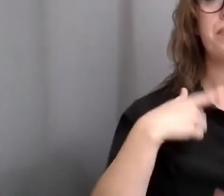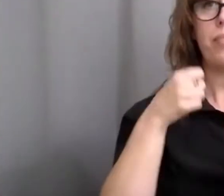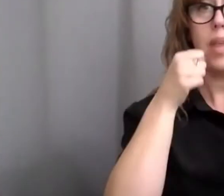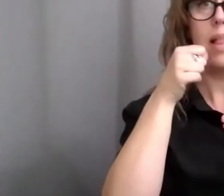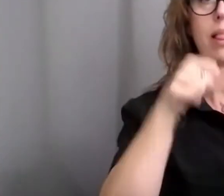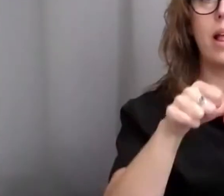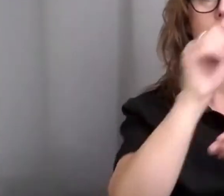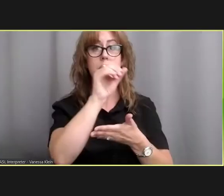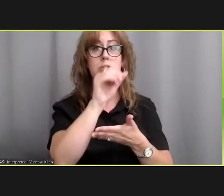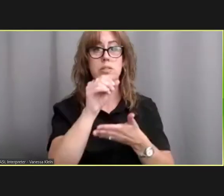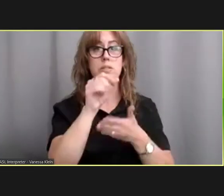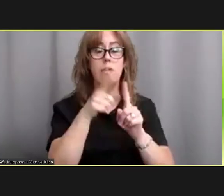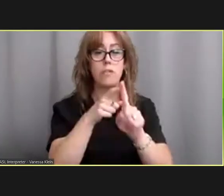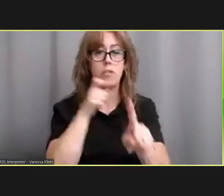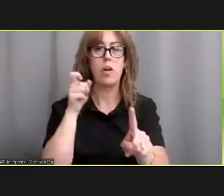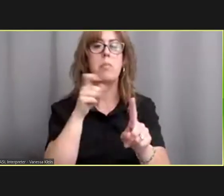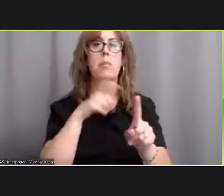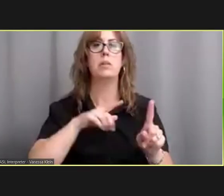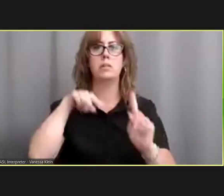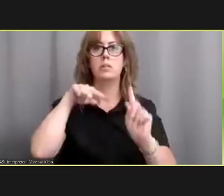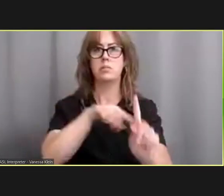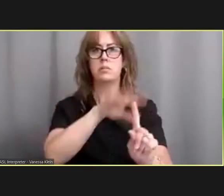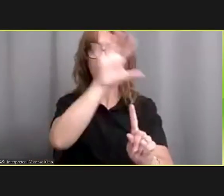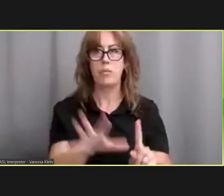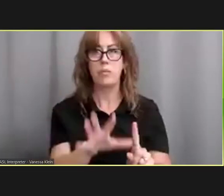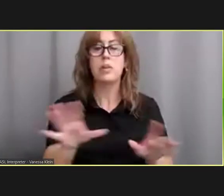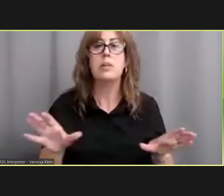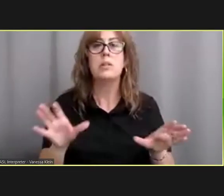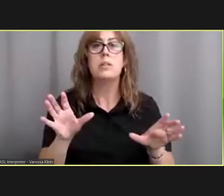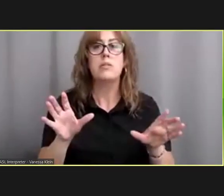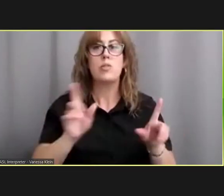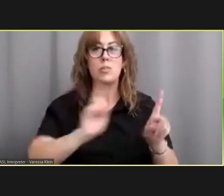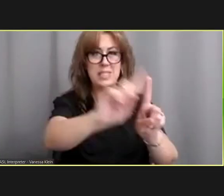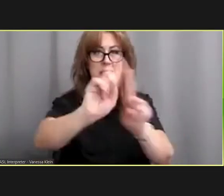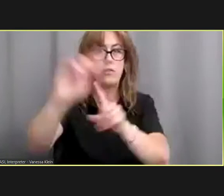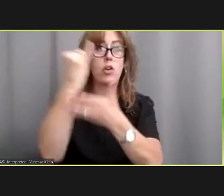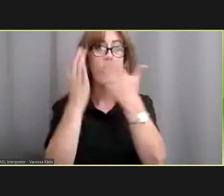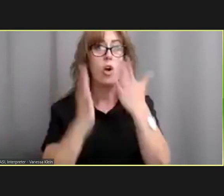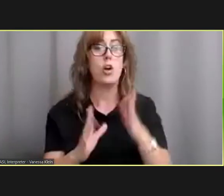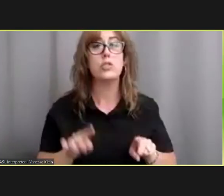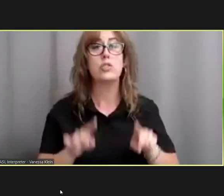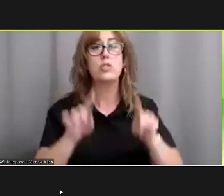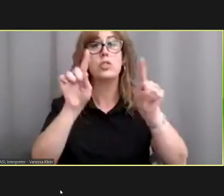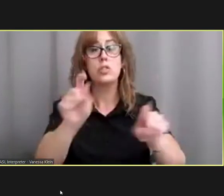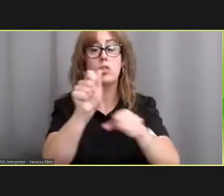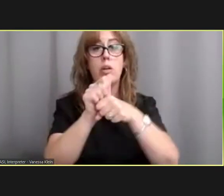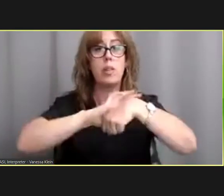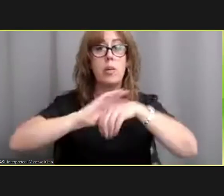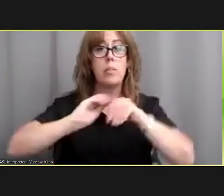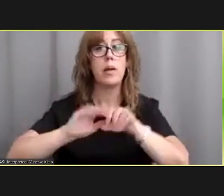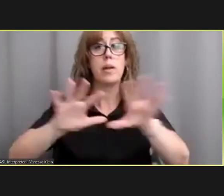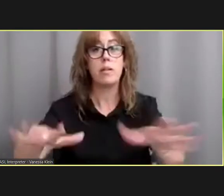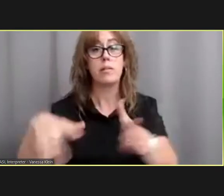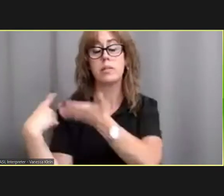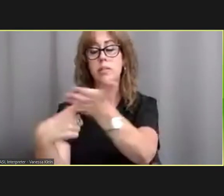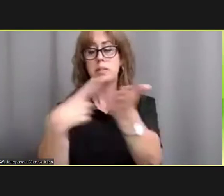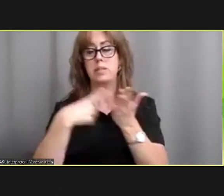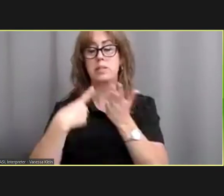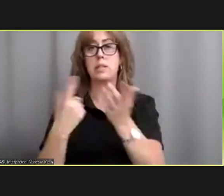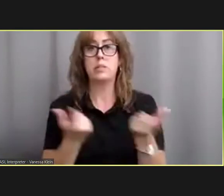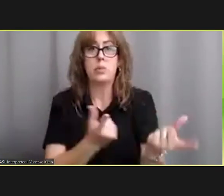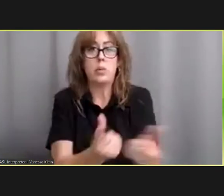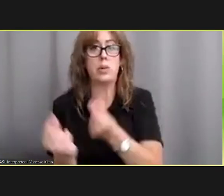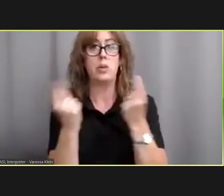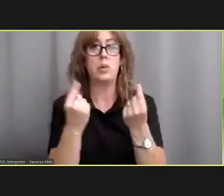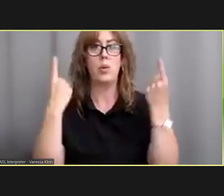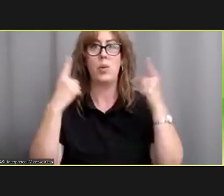of 21 different African artists made during the pandemic. He refers in our talk about making work with scarce resources and how COVID